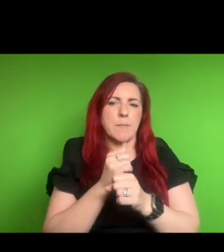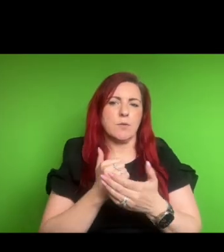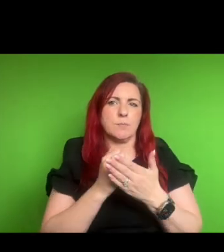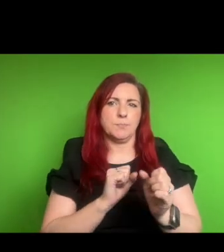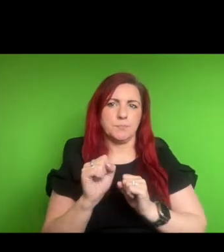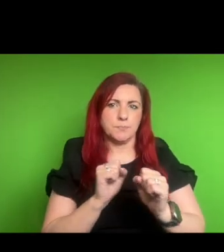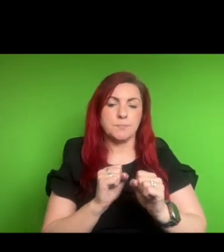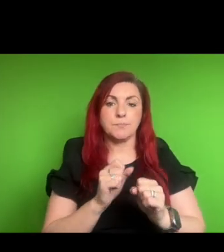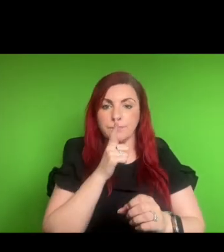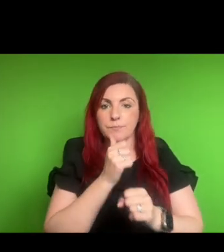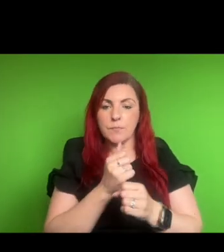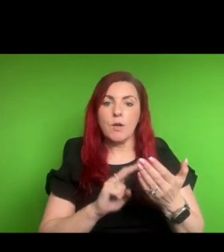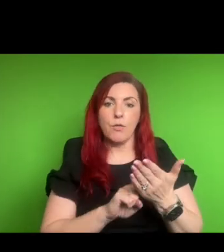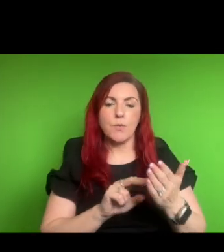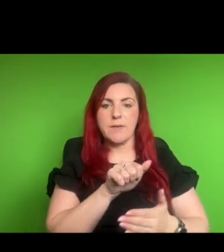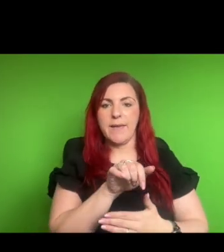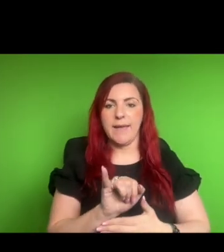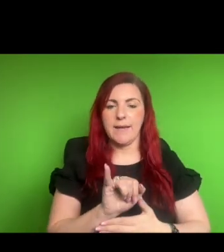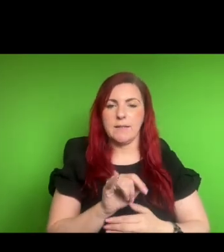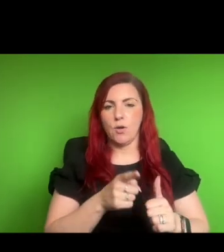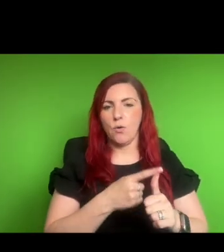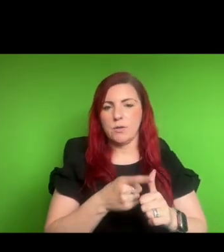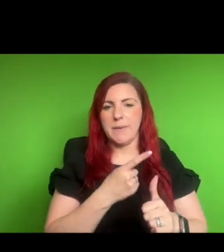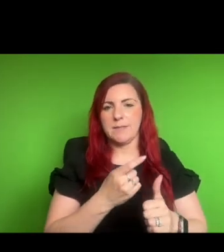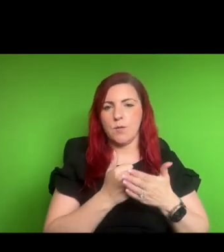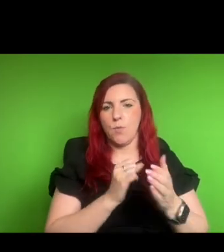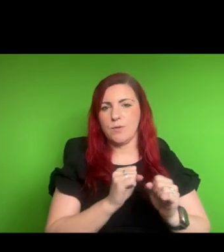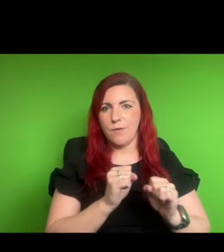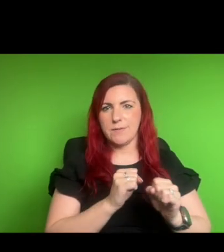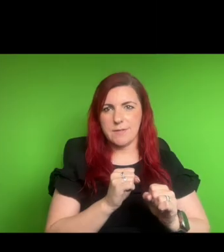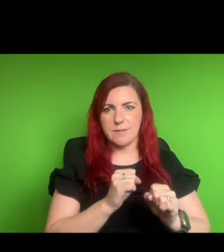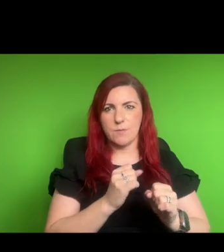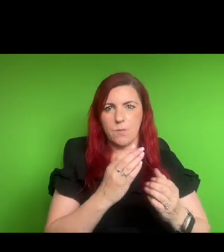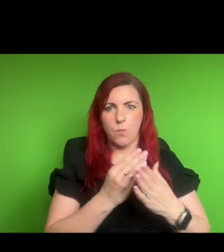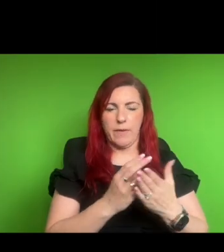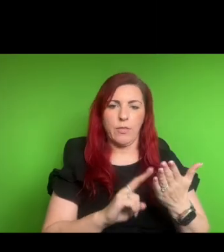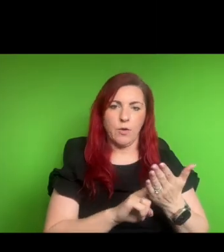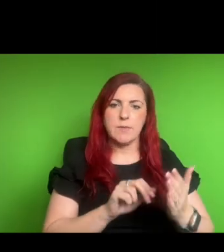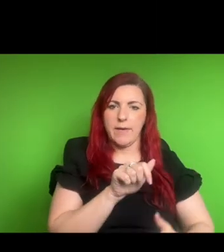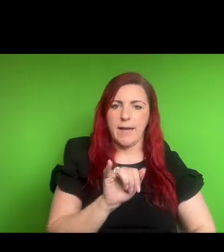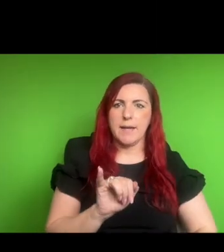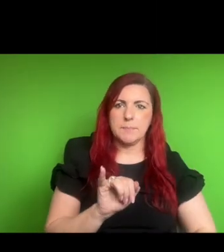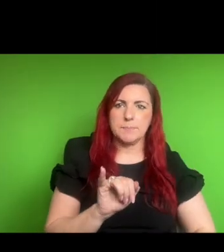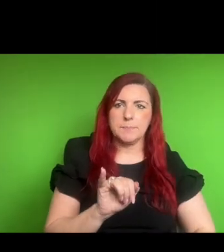relation to automated support services and systems, clause